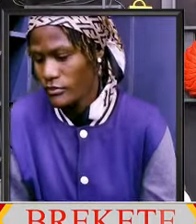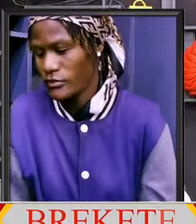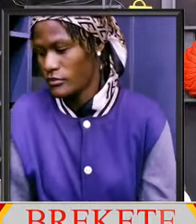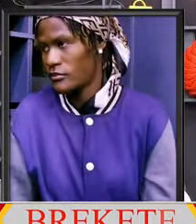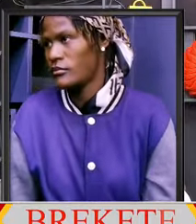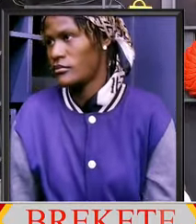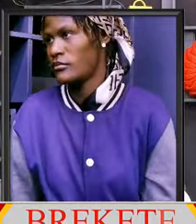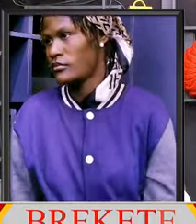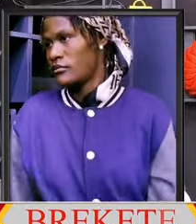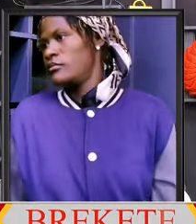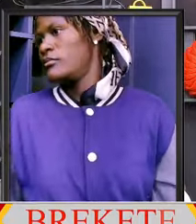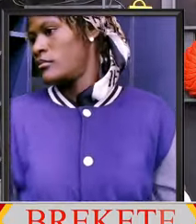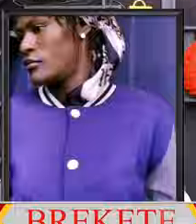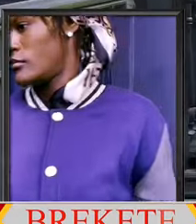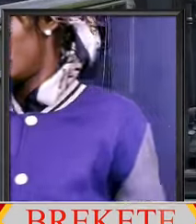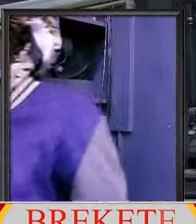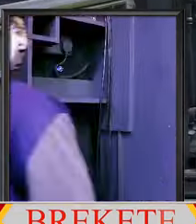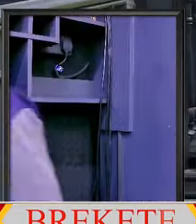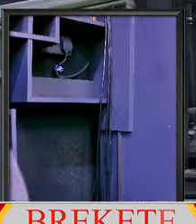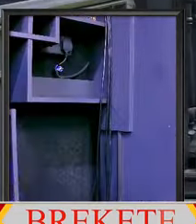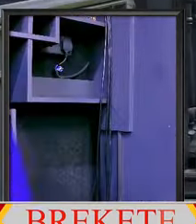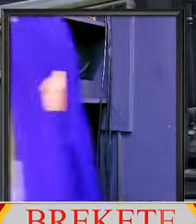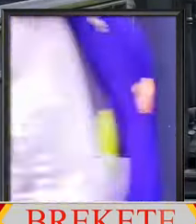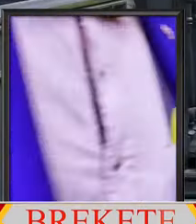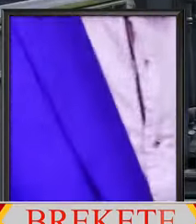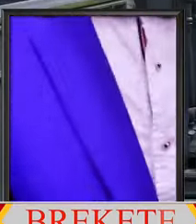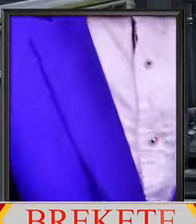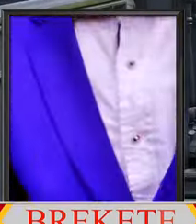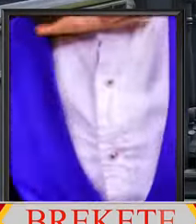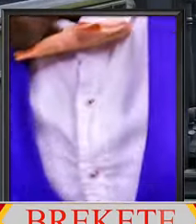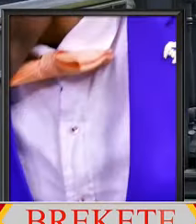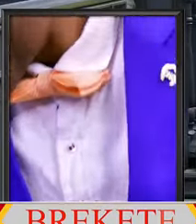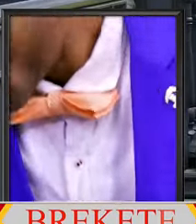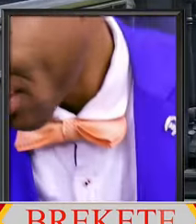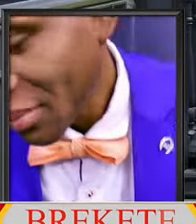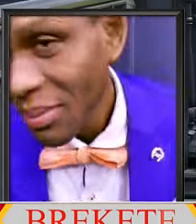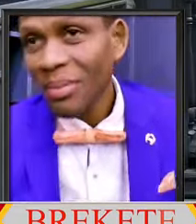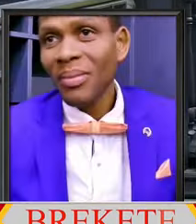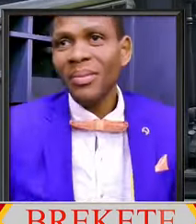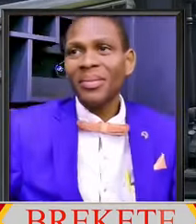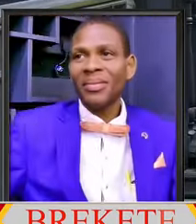more. 30 years to pray to. Amen.